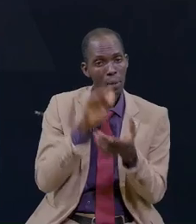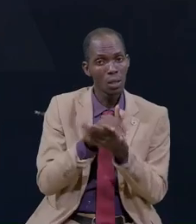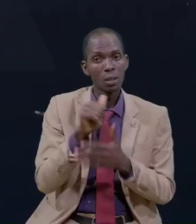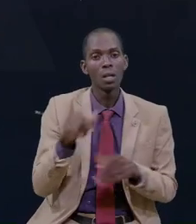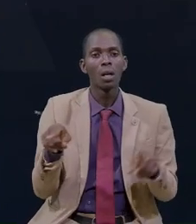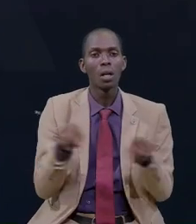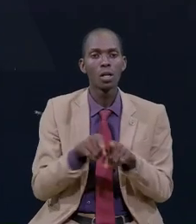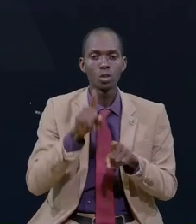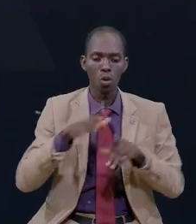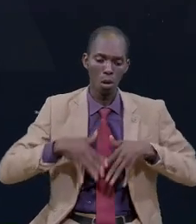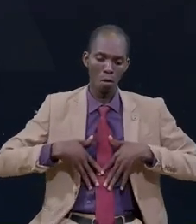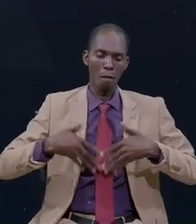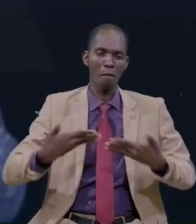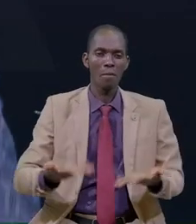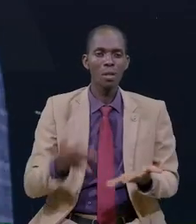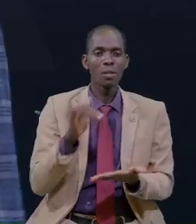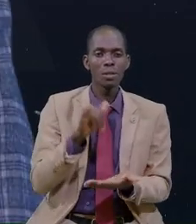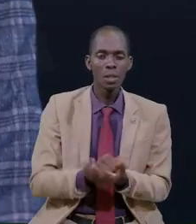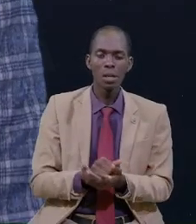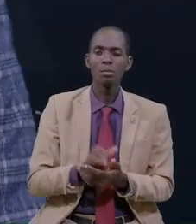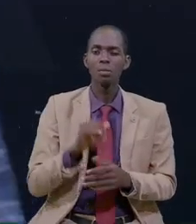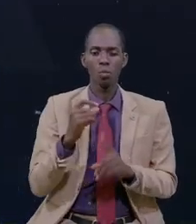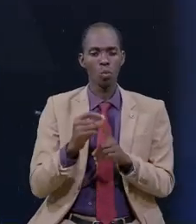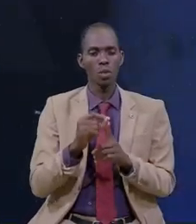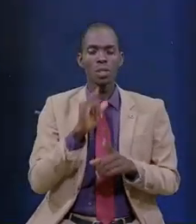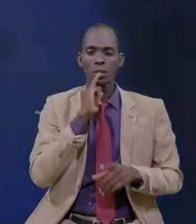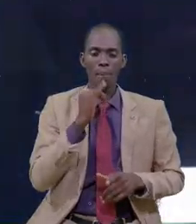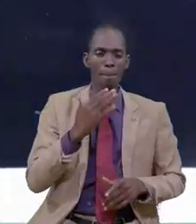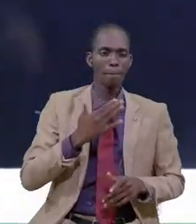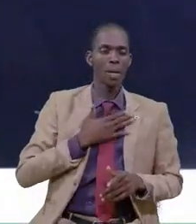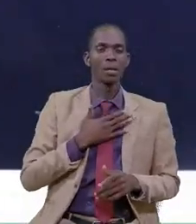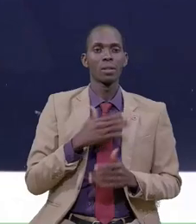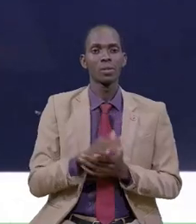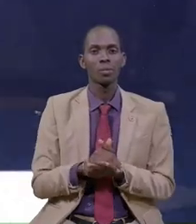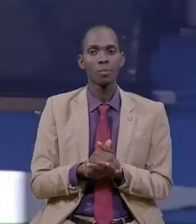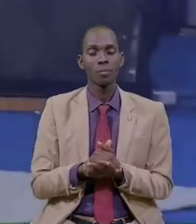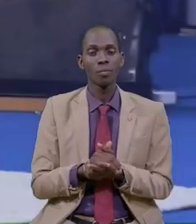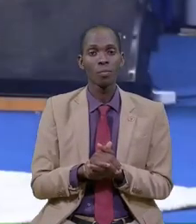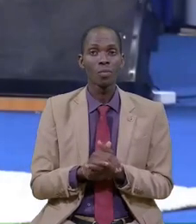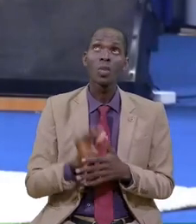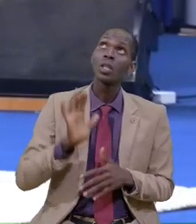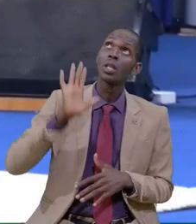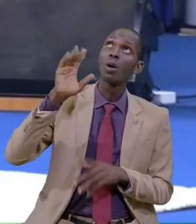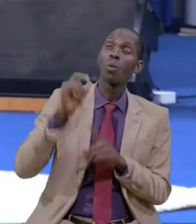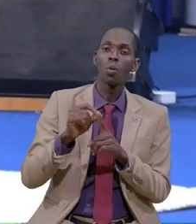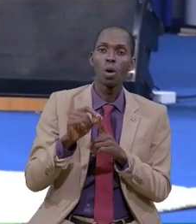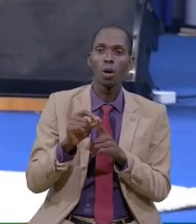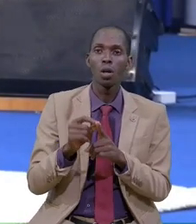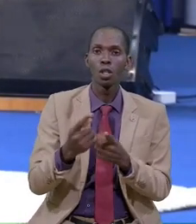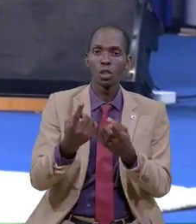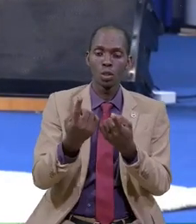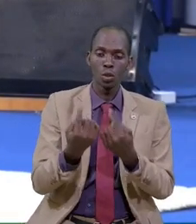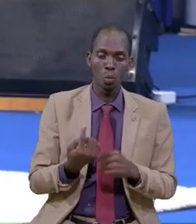as you confess, that is mine. Et comme tu confesses ça, c'est pour moi. His word coming out from